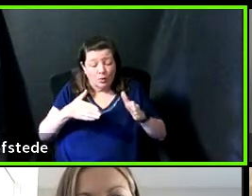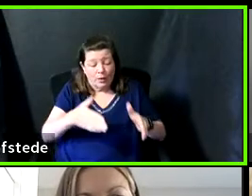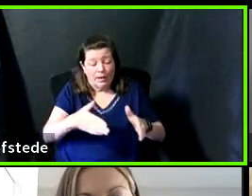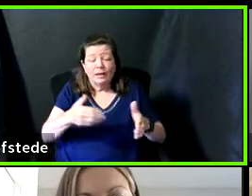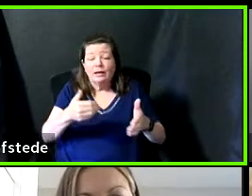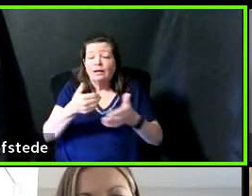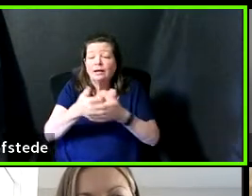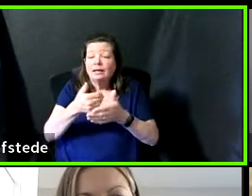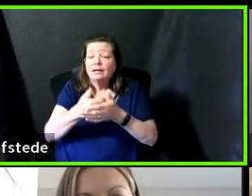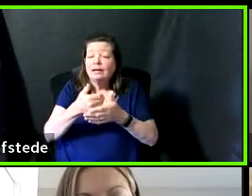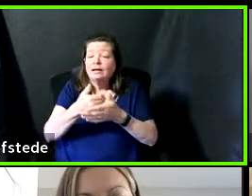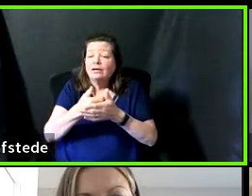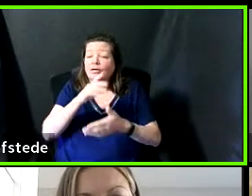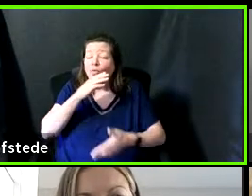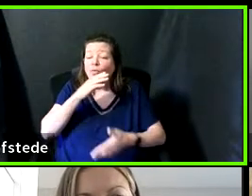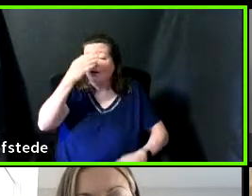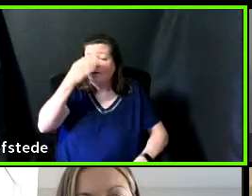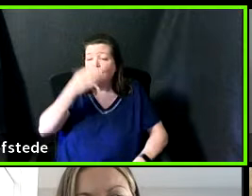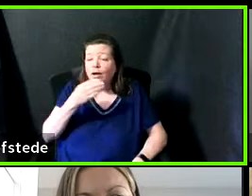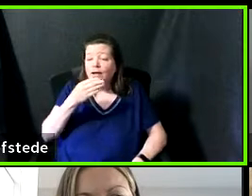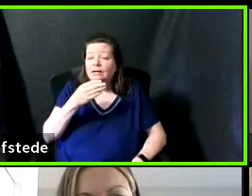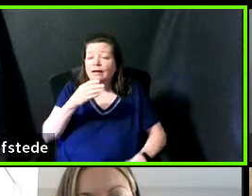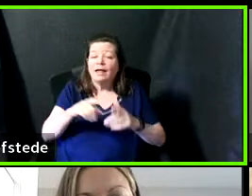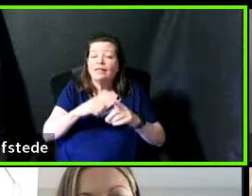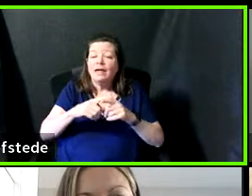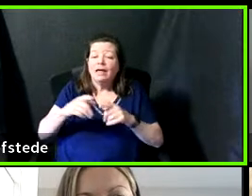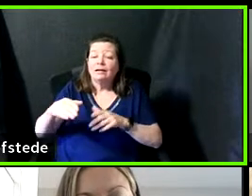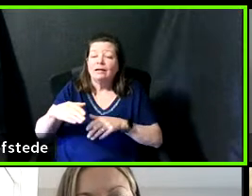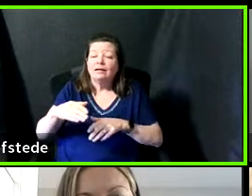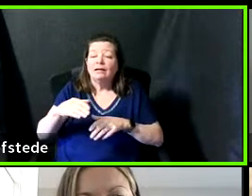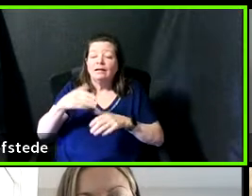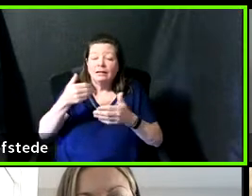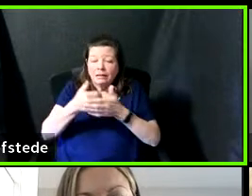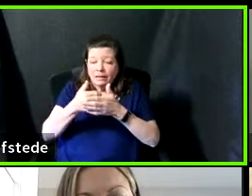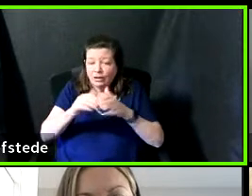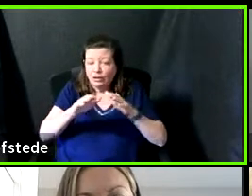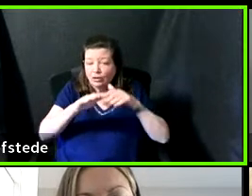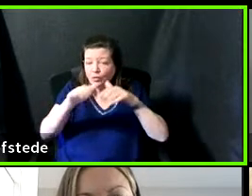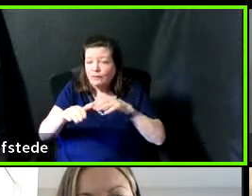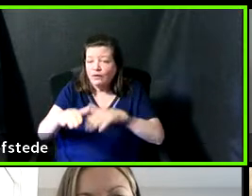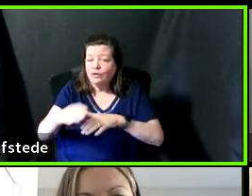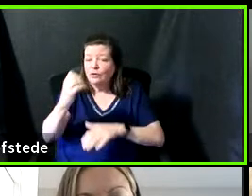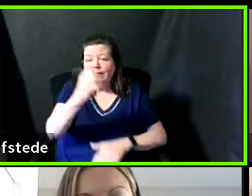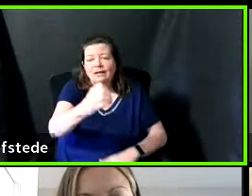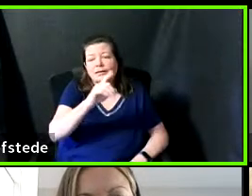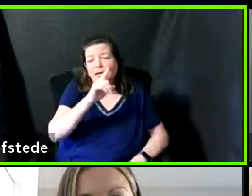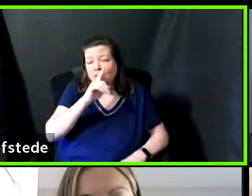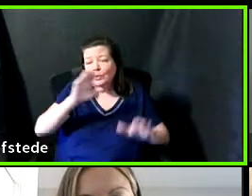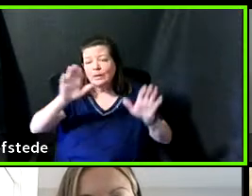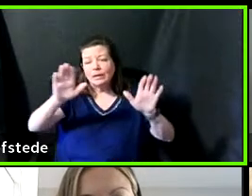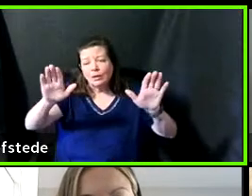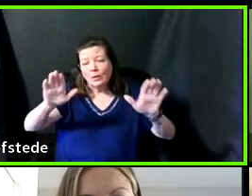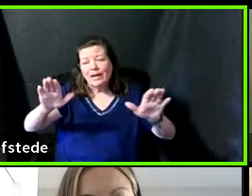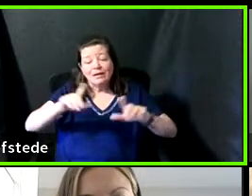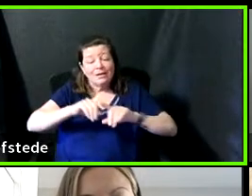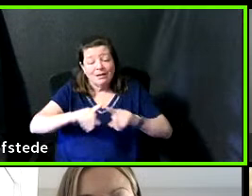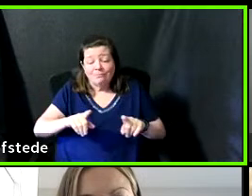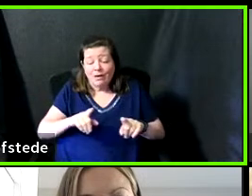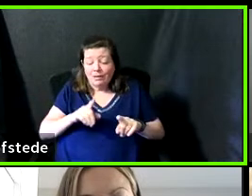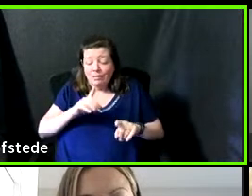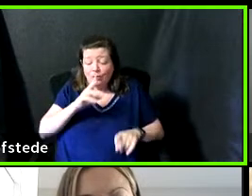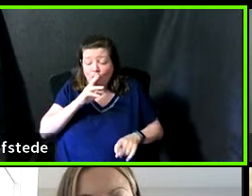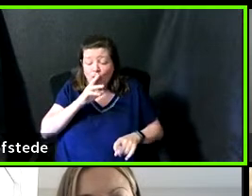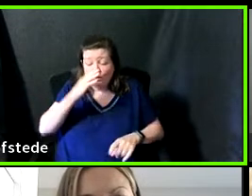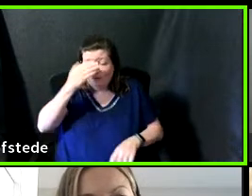the actual waterfront and then as it goes along the river to the east is great. But the waterfront